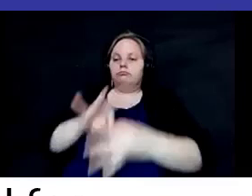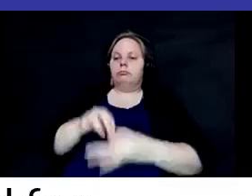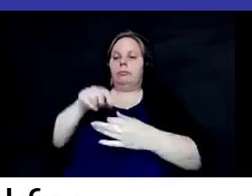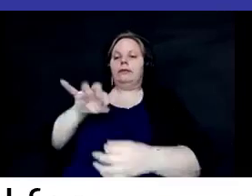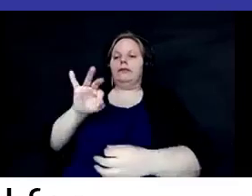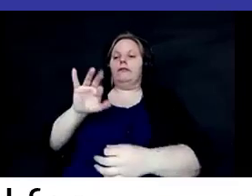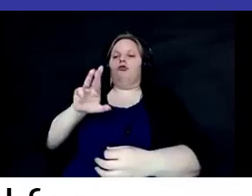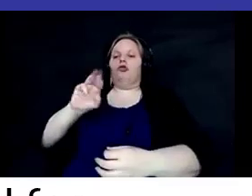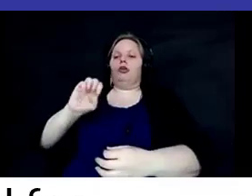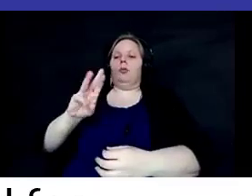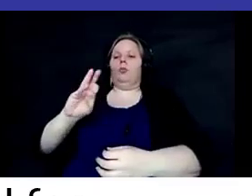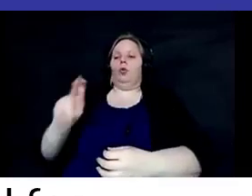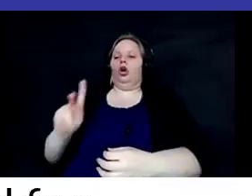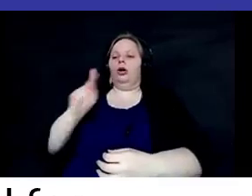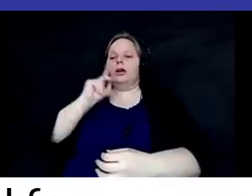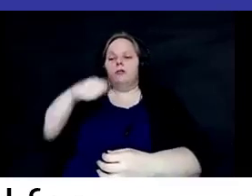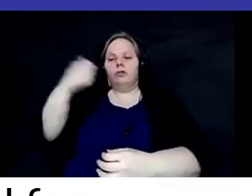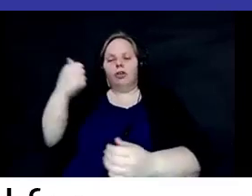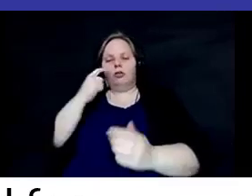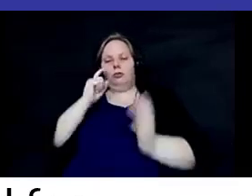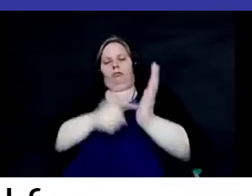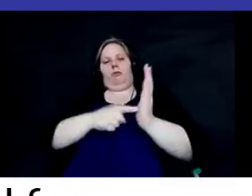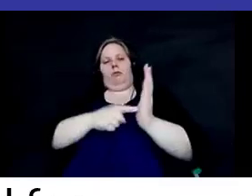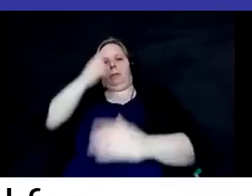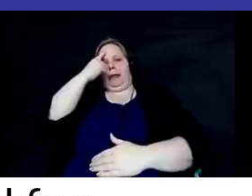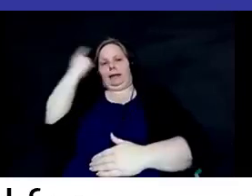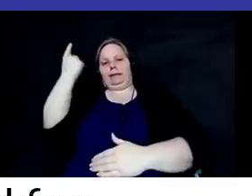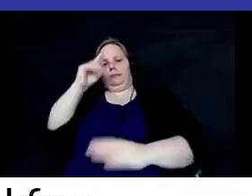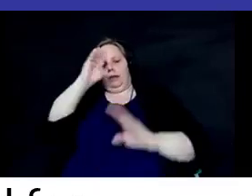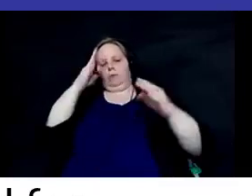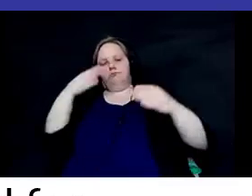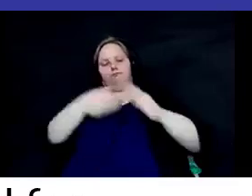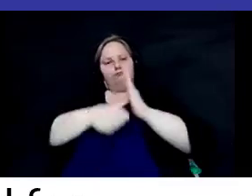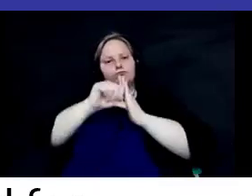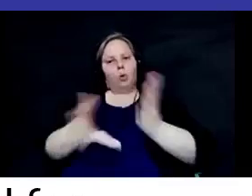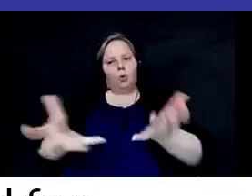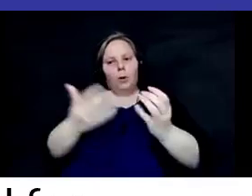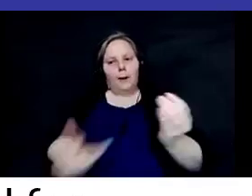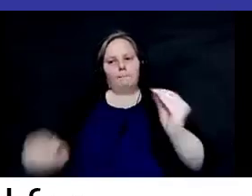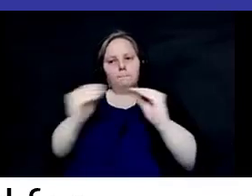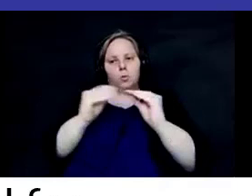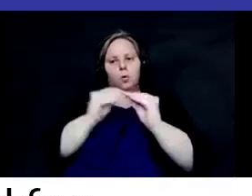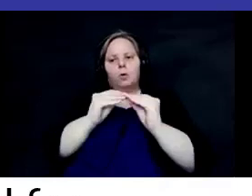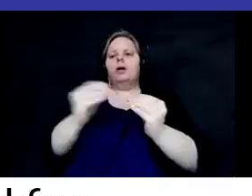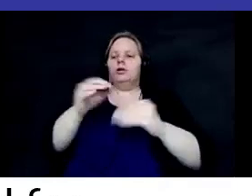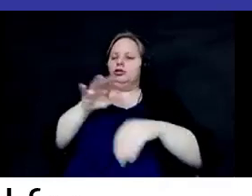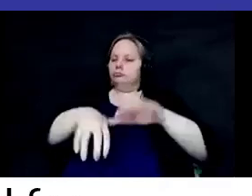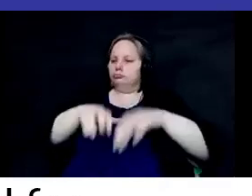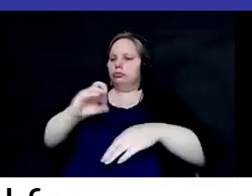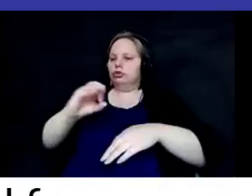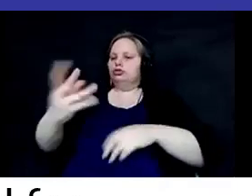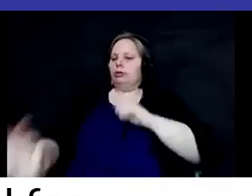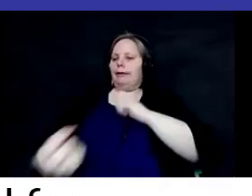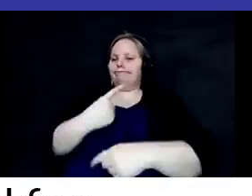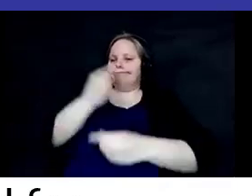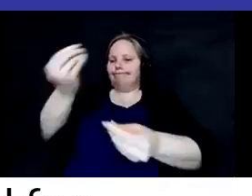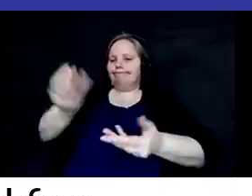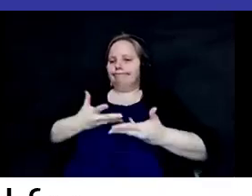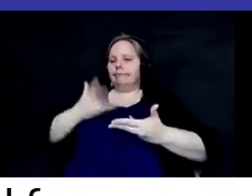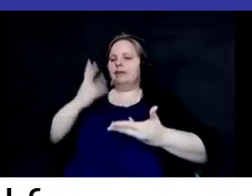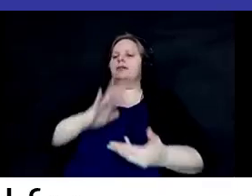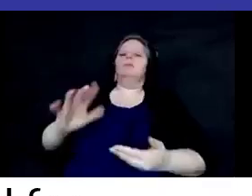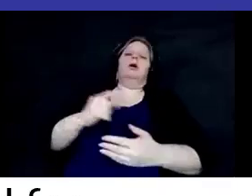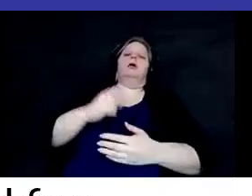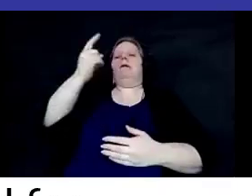here that you see that you would like us to focus on, I encourage you to put it in the chat. We are about halfway through